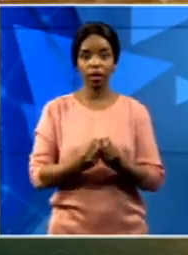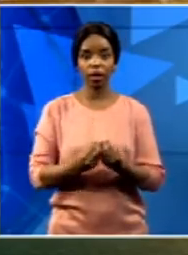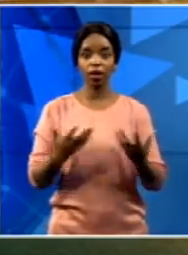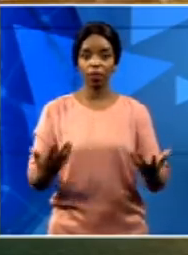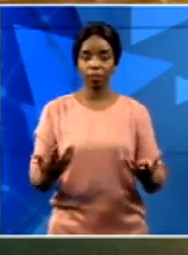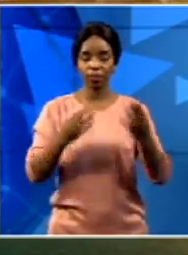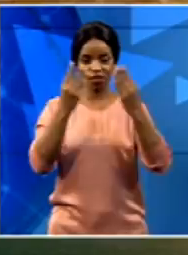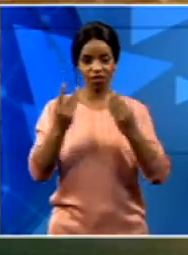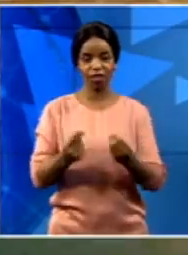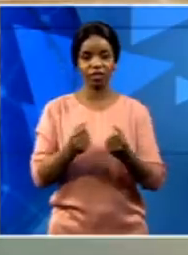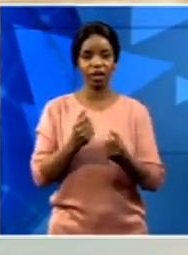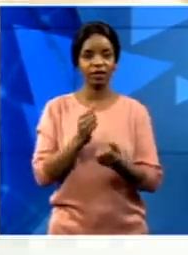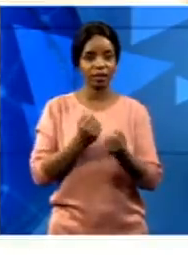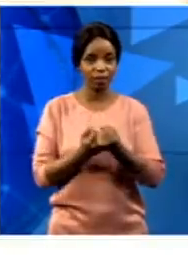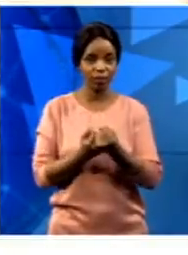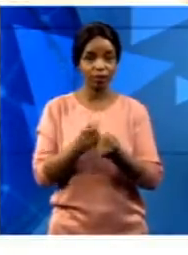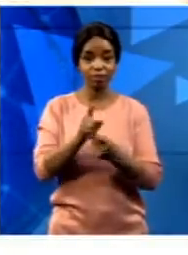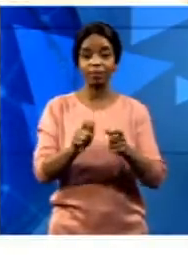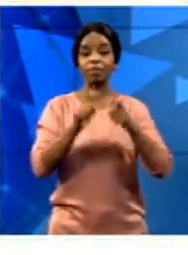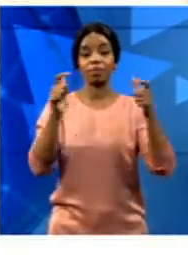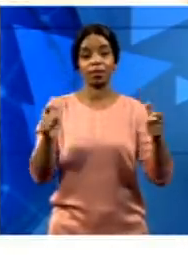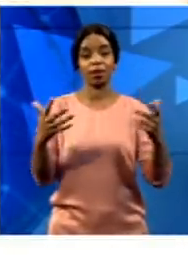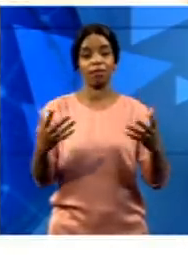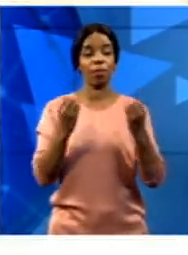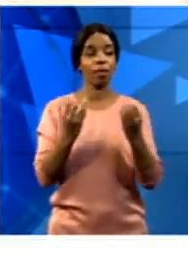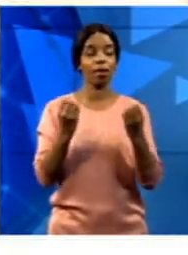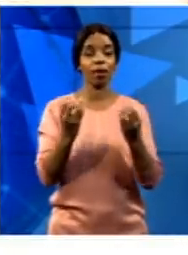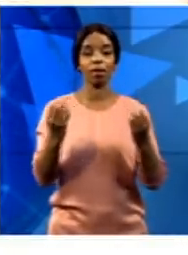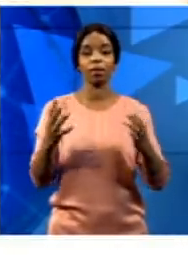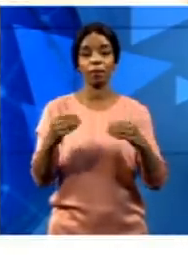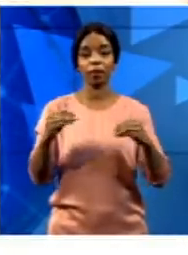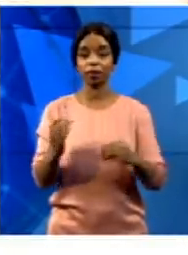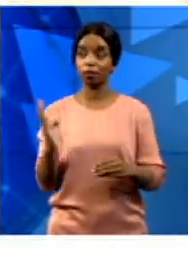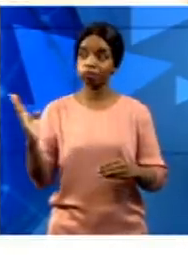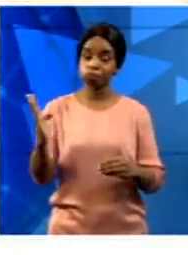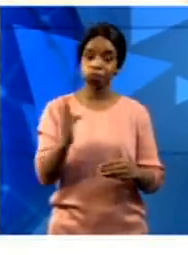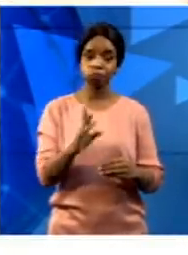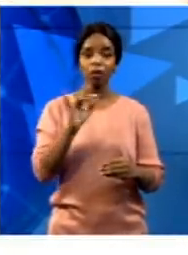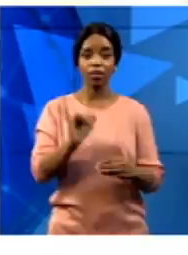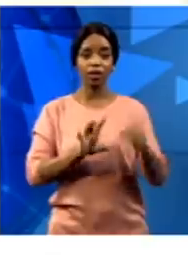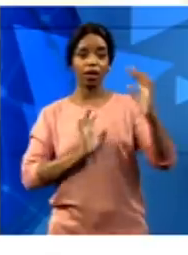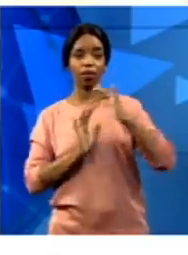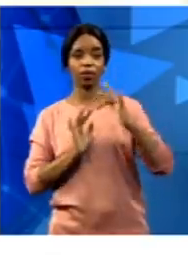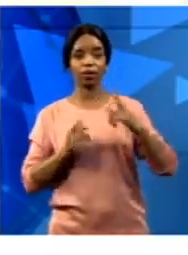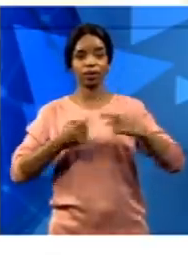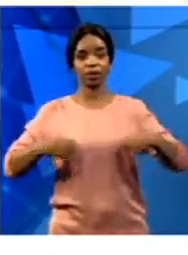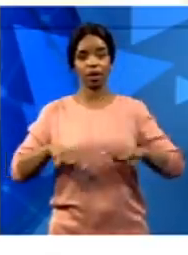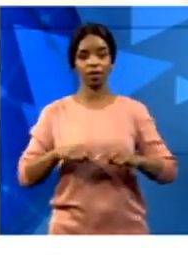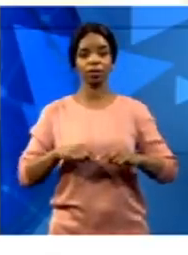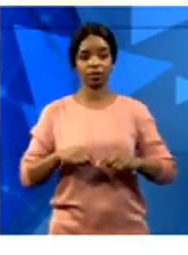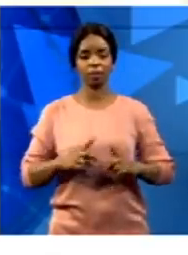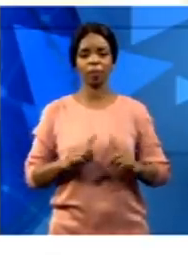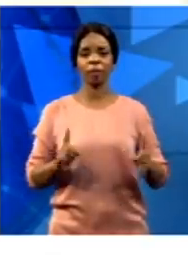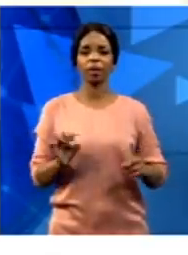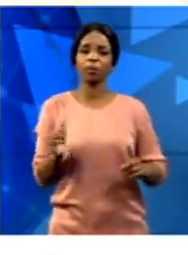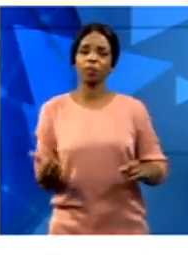support. This is a huge priority for many of the businesses that are making contact with us. But the other thing is navigating